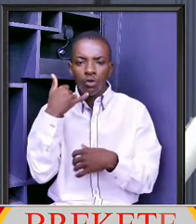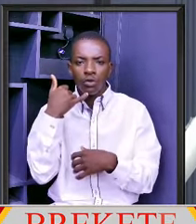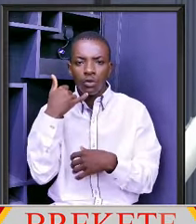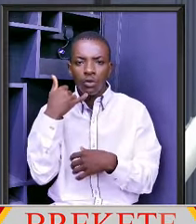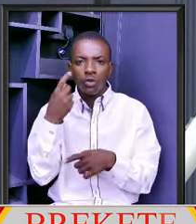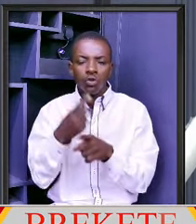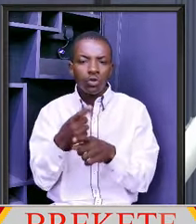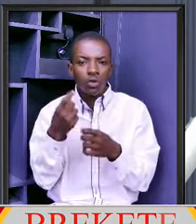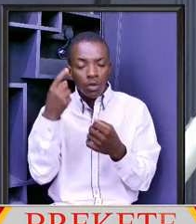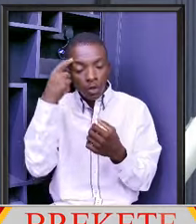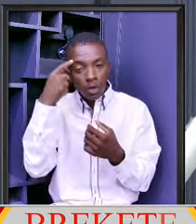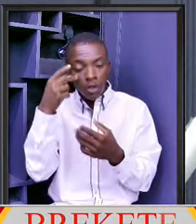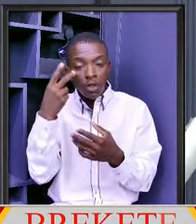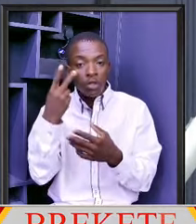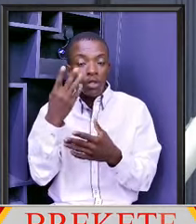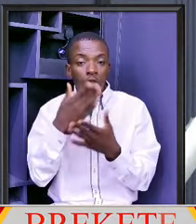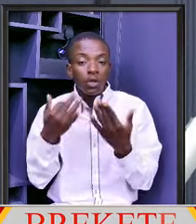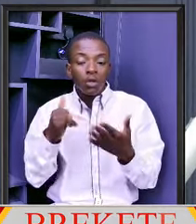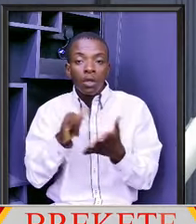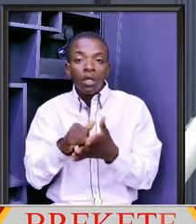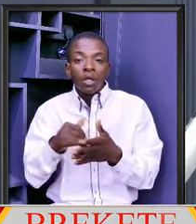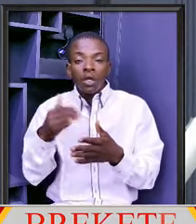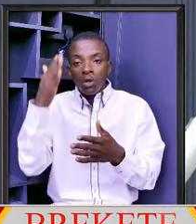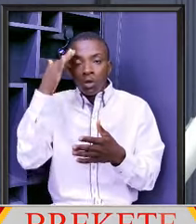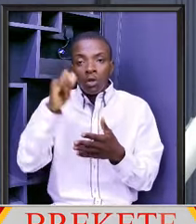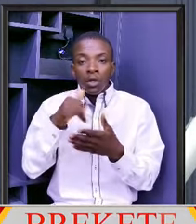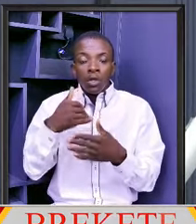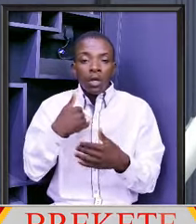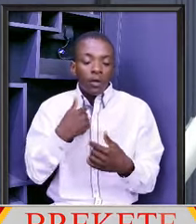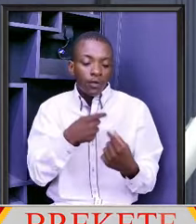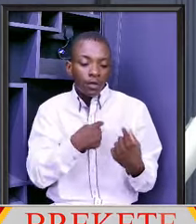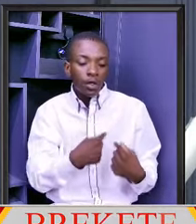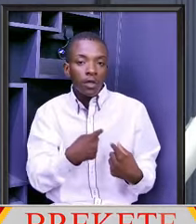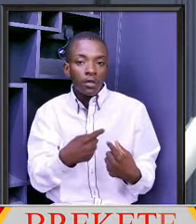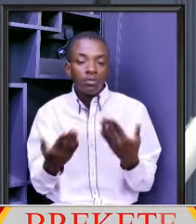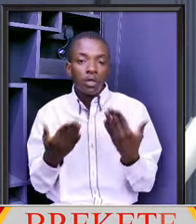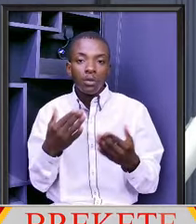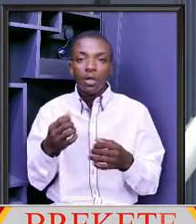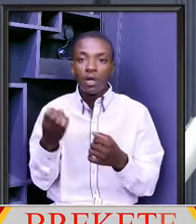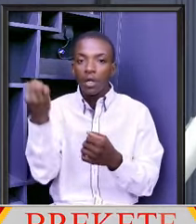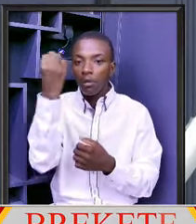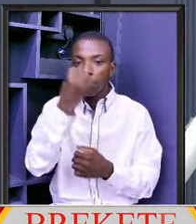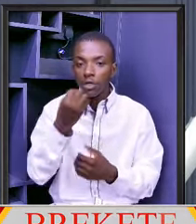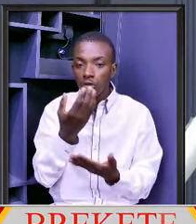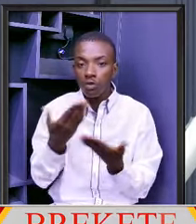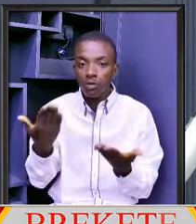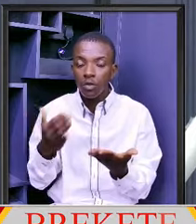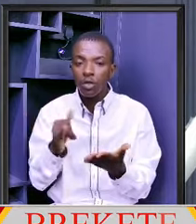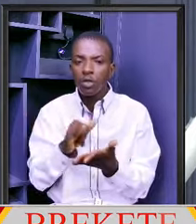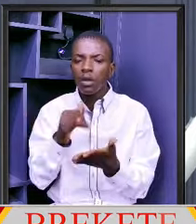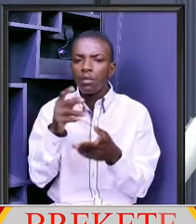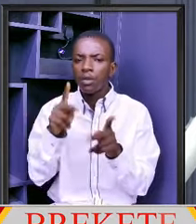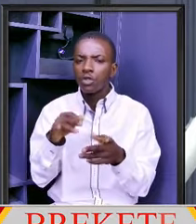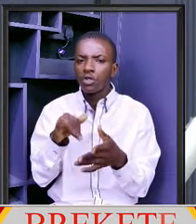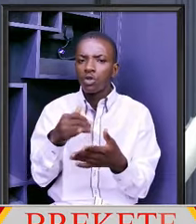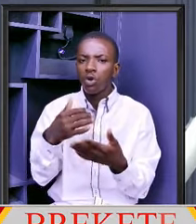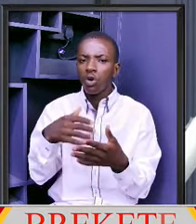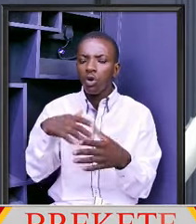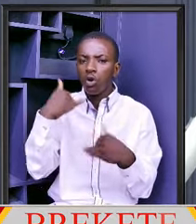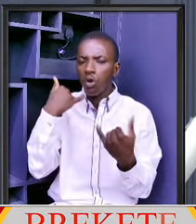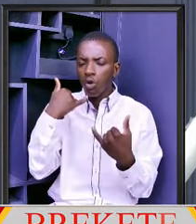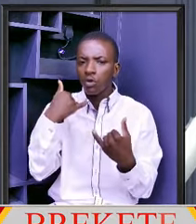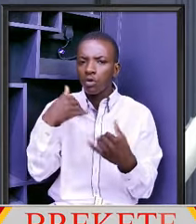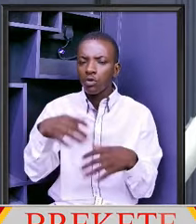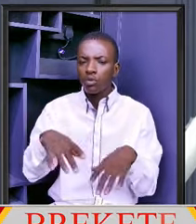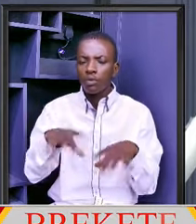You just imagine, you see person where you know, say you get them for heart, say, maybe in an emergency, maybe in a something, the person call you, you pick.